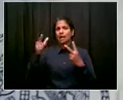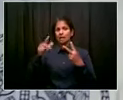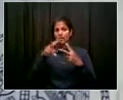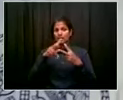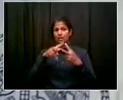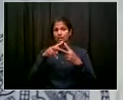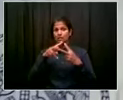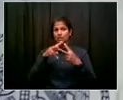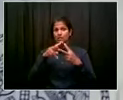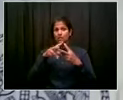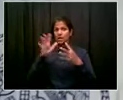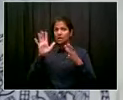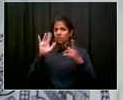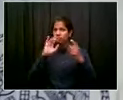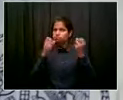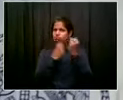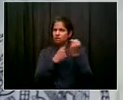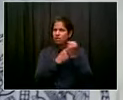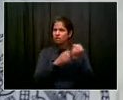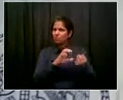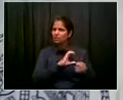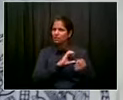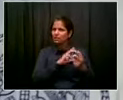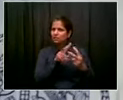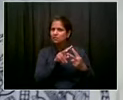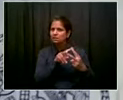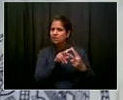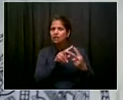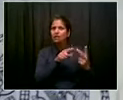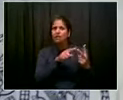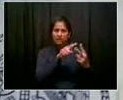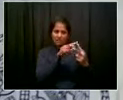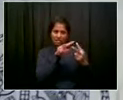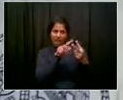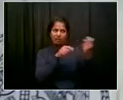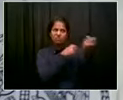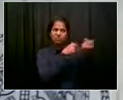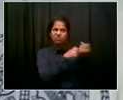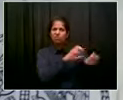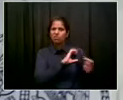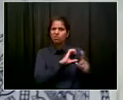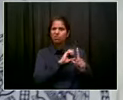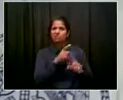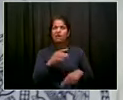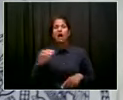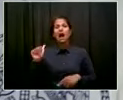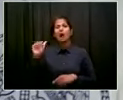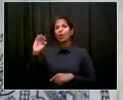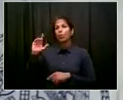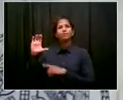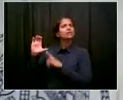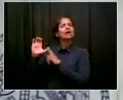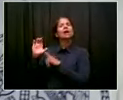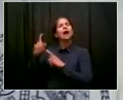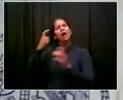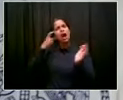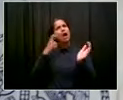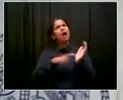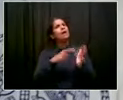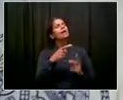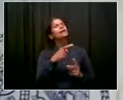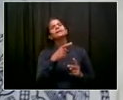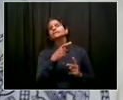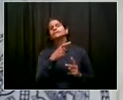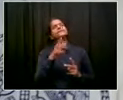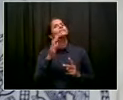might take the city back to giuliani style over policing of the city which is something really a hallmark of your administration was